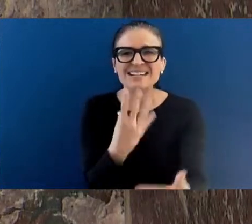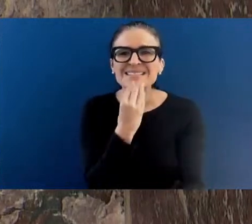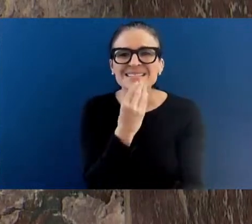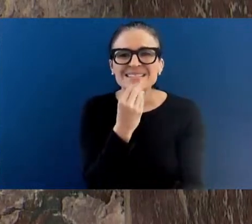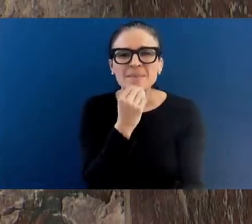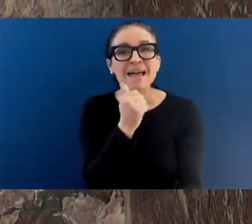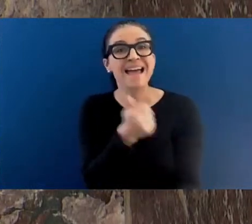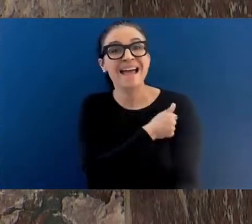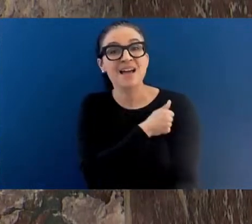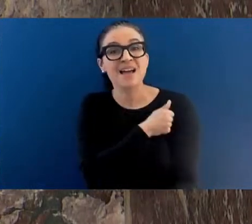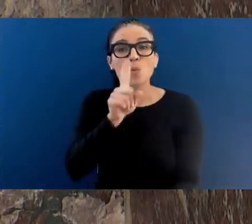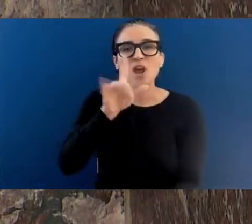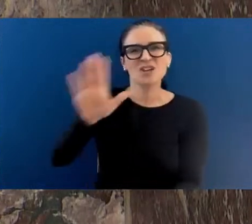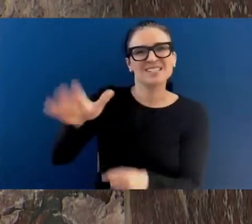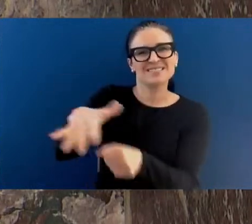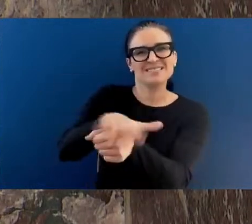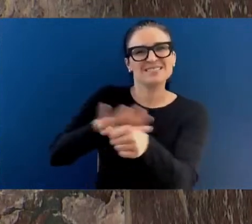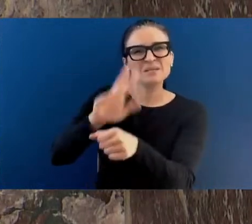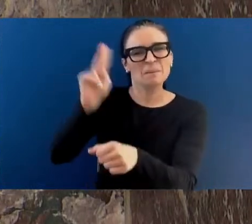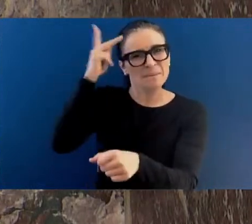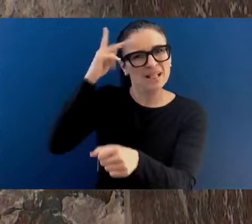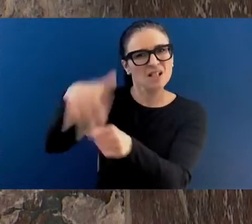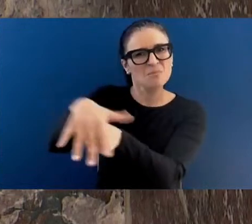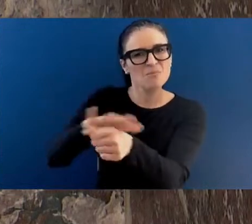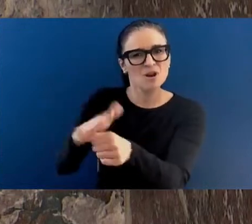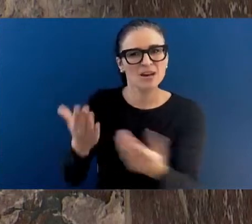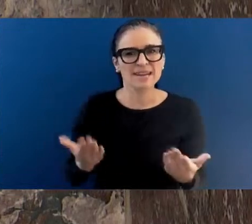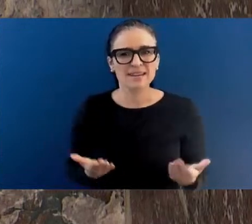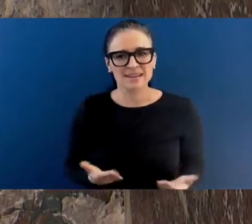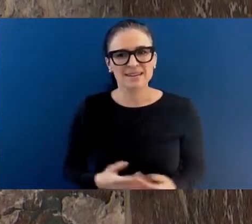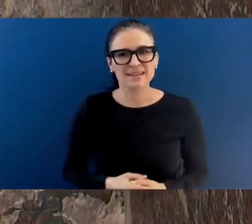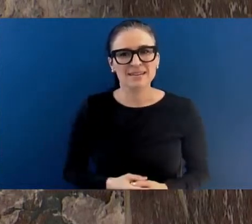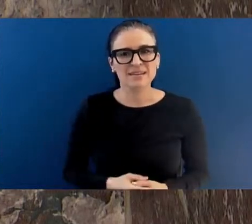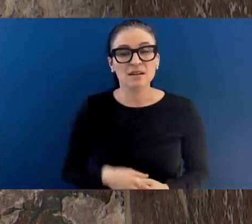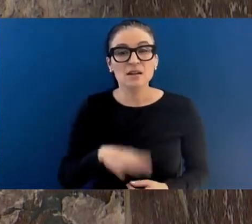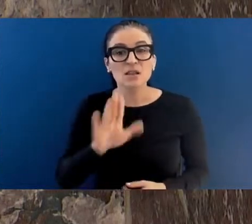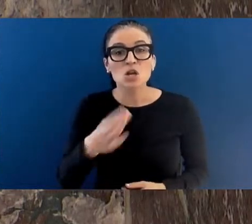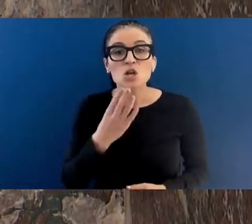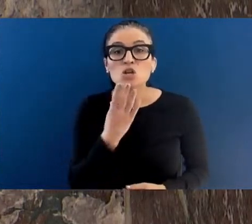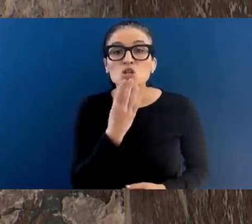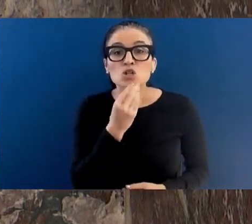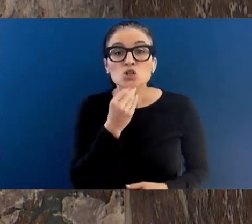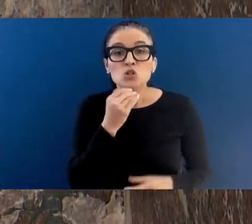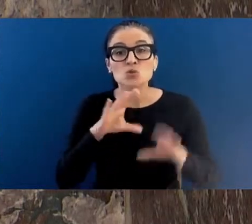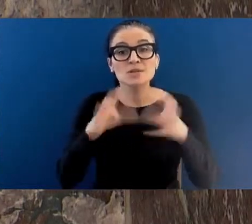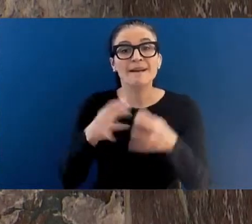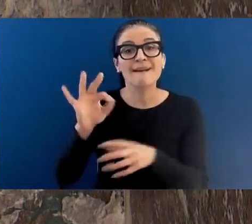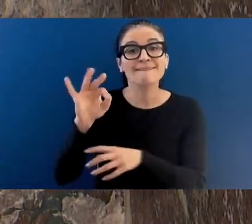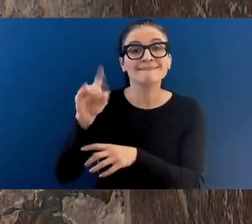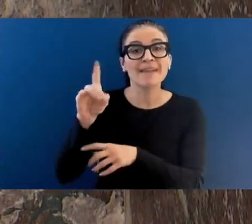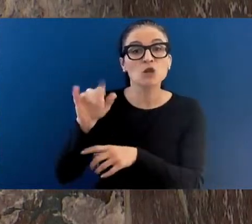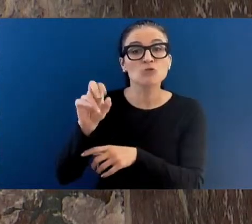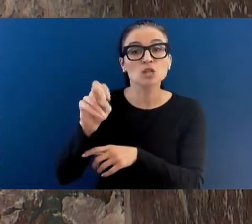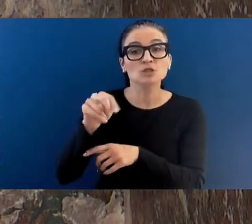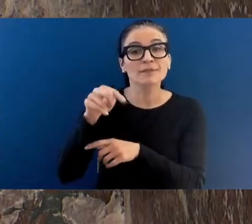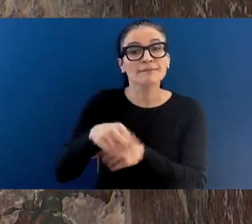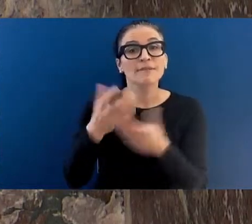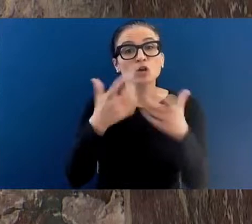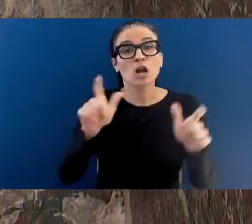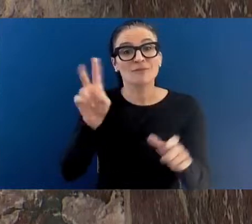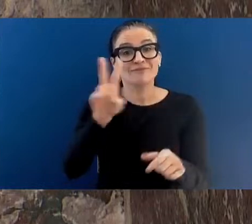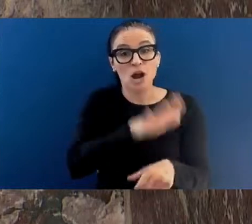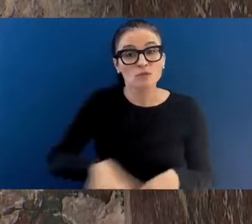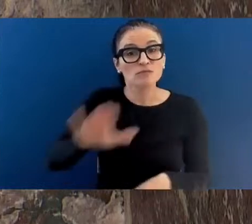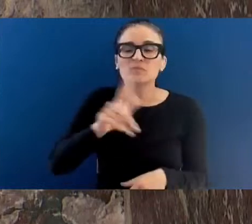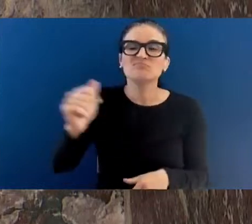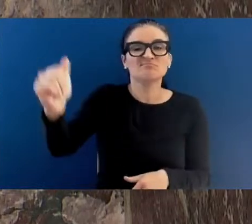of Greater Vancouver boycotted the annual Yom HaShoah commemoration at the Legislature yesterday, amidst ceaseless